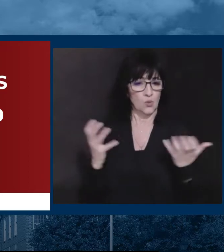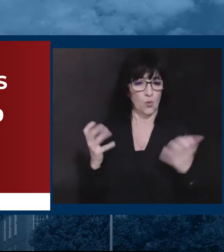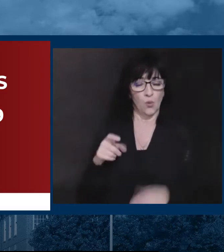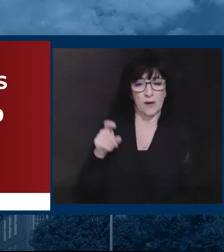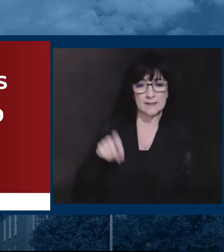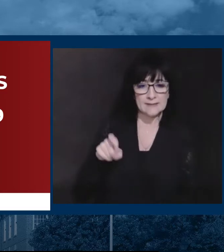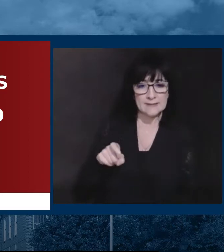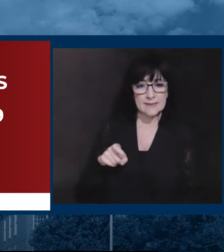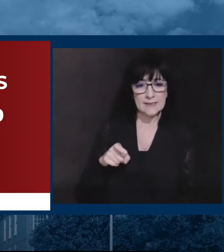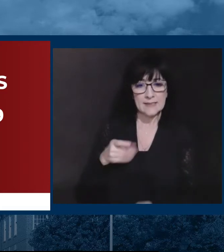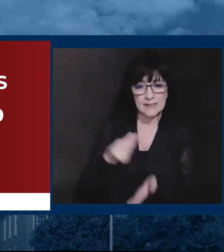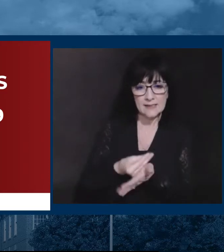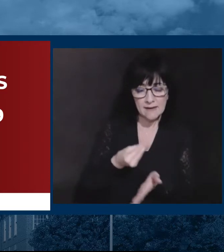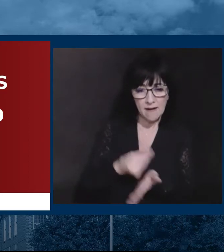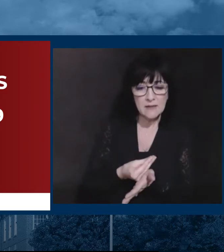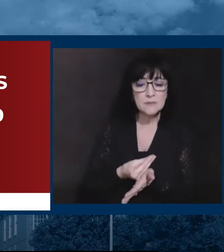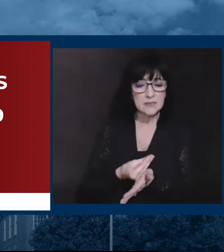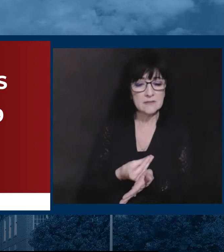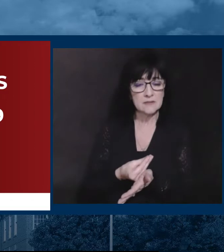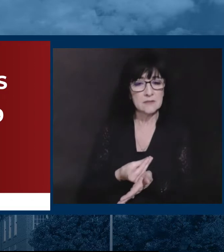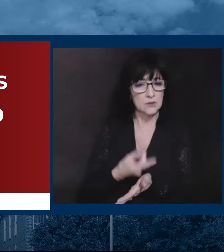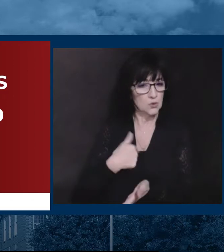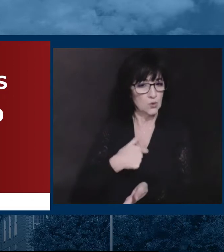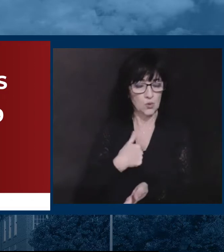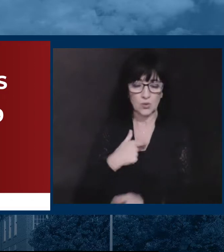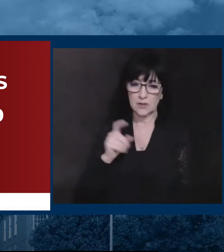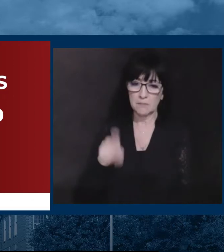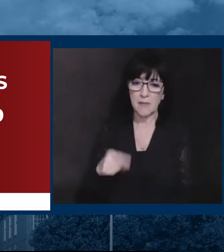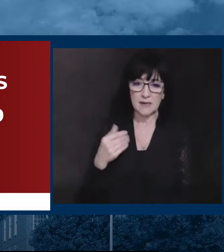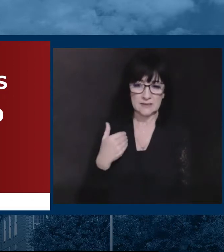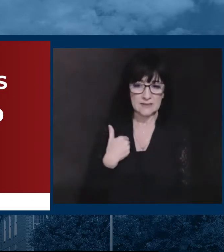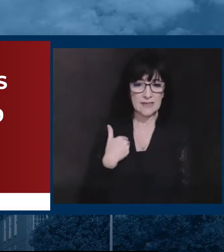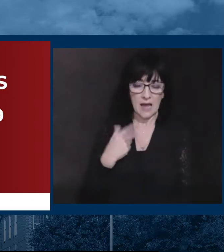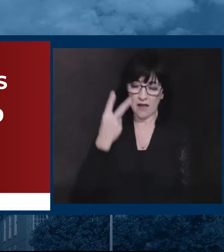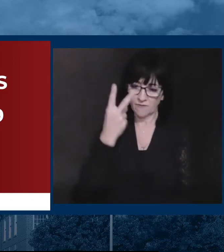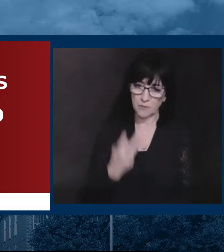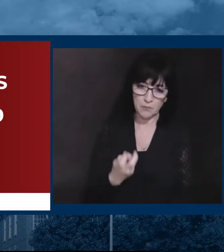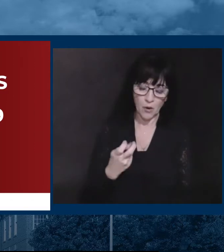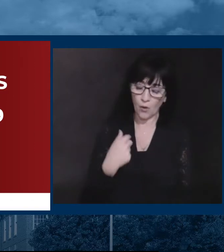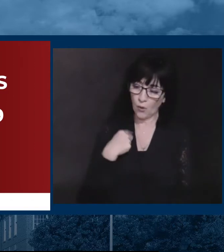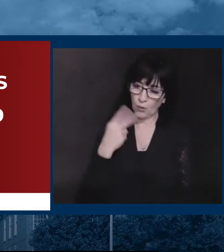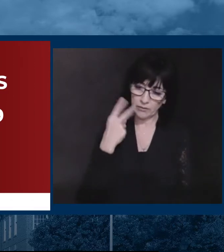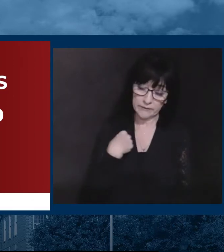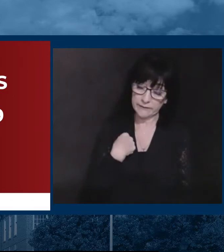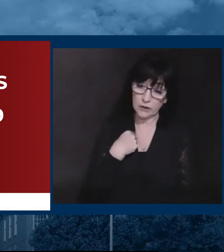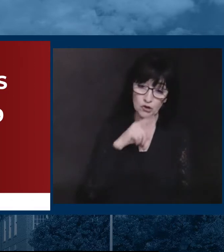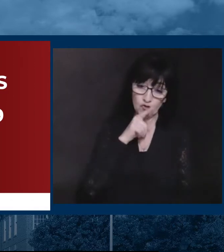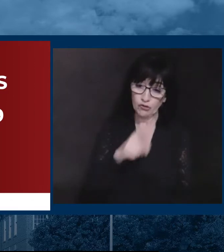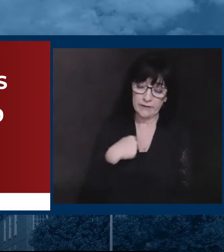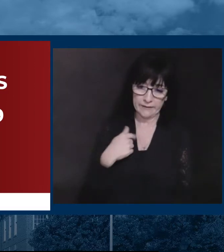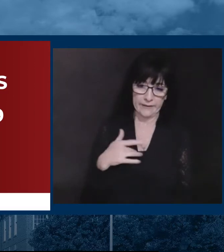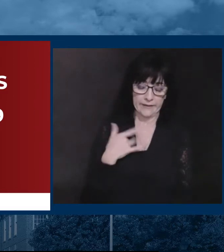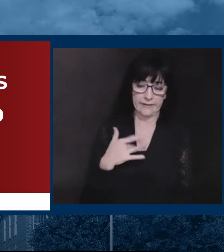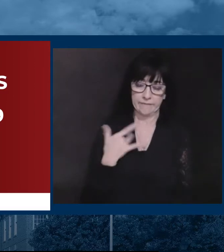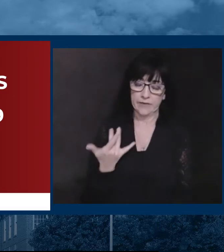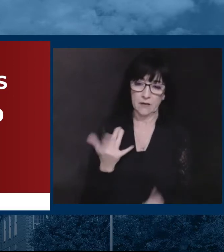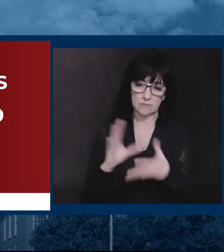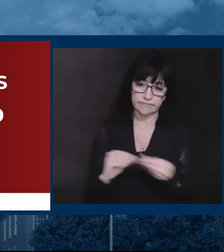our economy. We have to have both, obviously, as I've been saying like a broken record now for 8 months. You can't